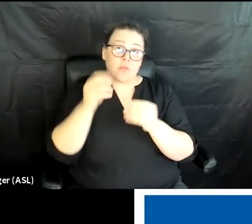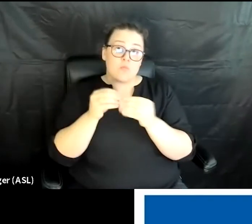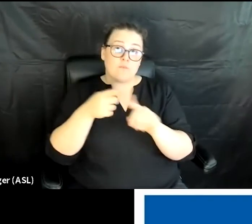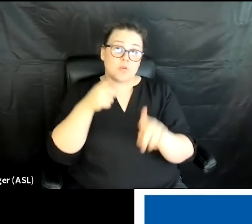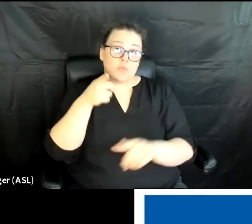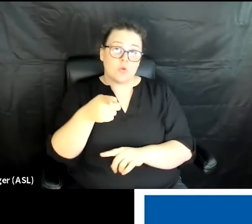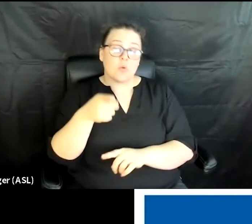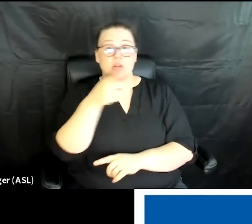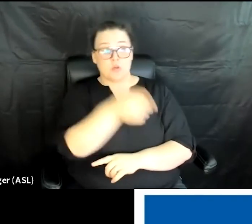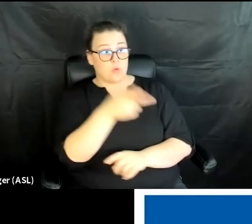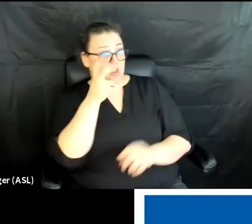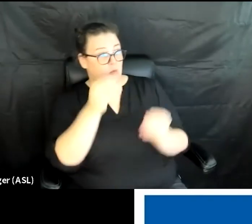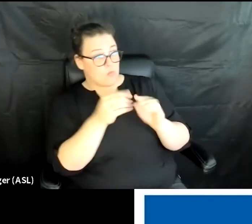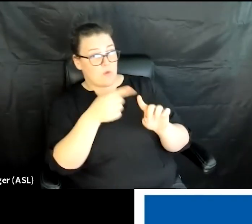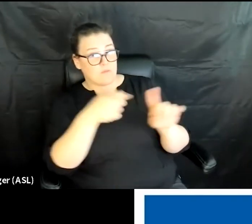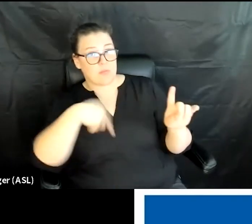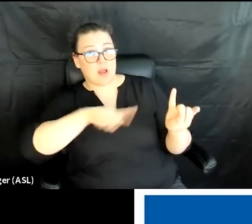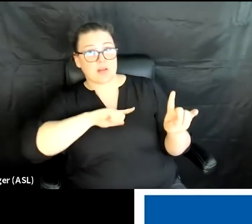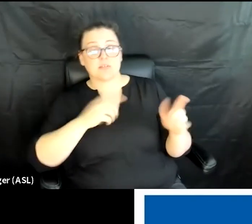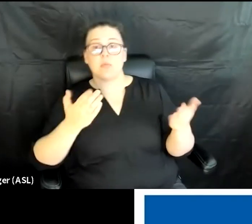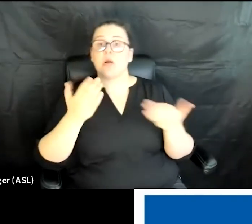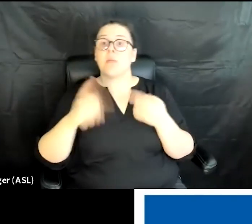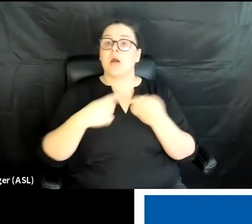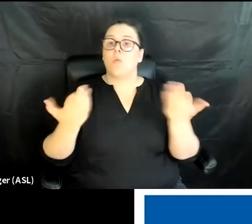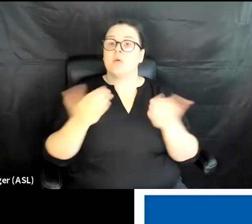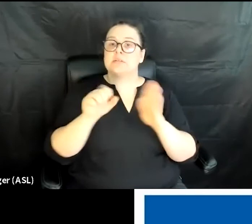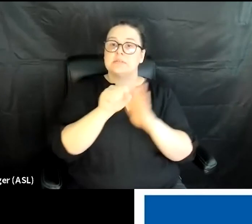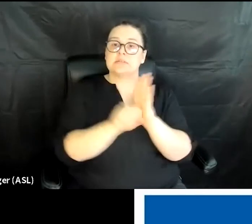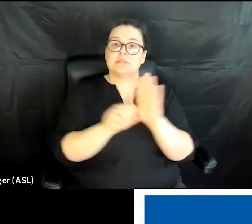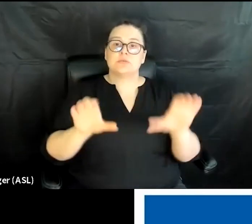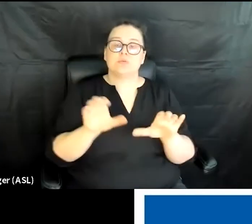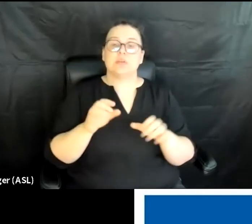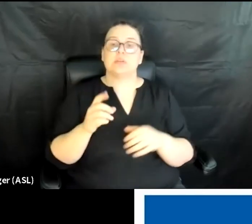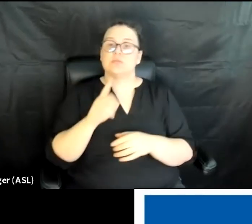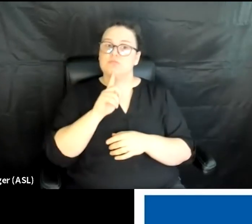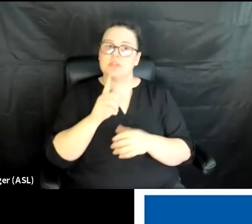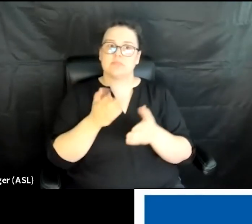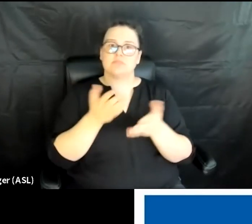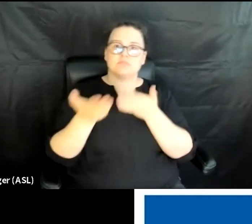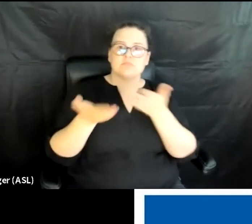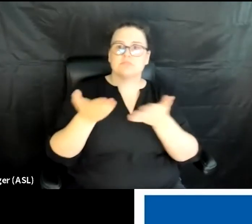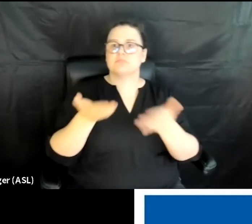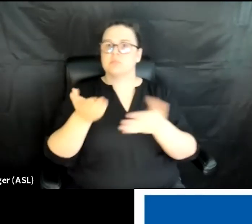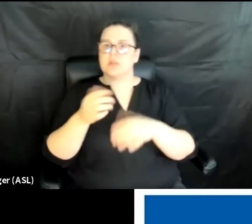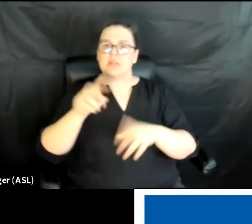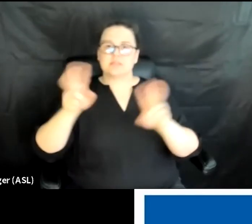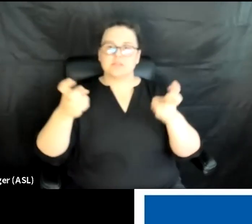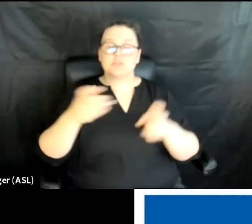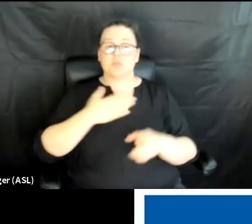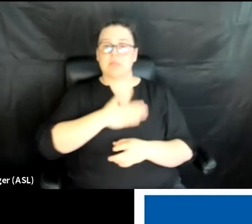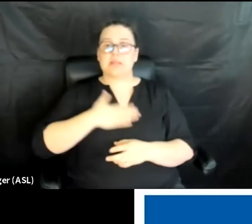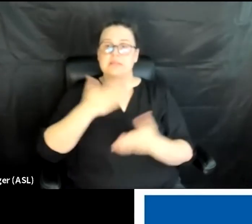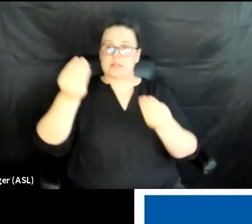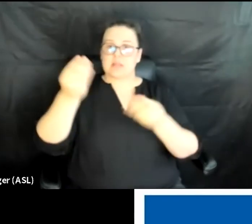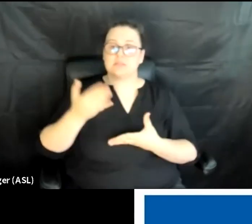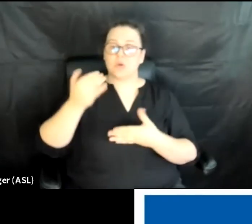us about what states are doing to address these issues. But in the meantime, please let us know of your concerns and issues, and if there's